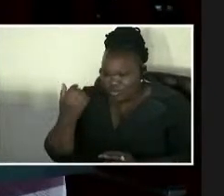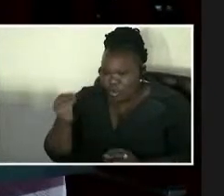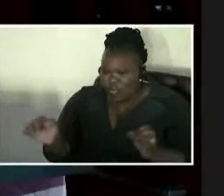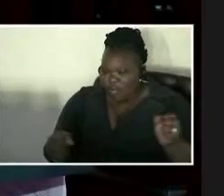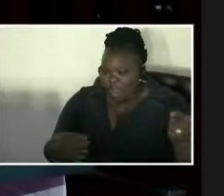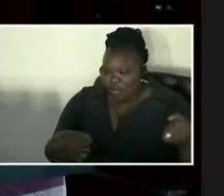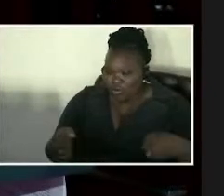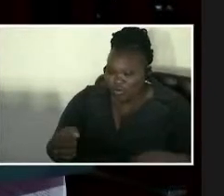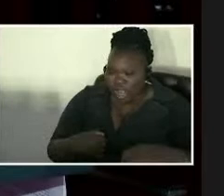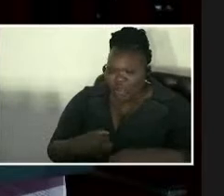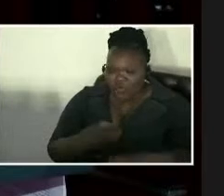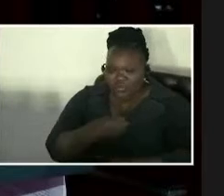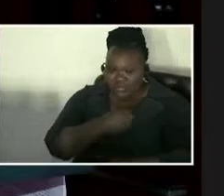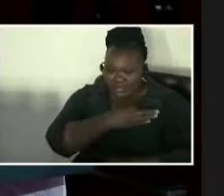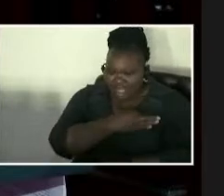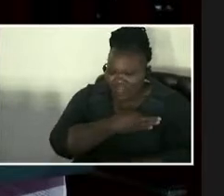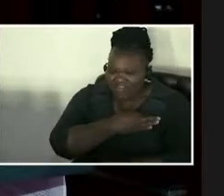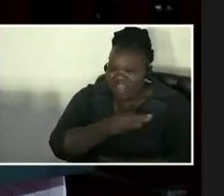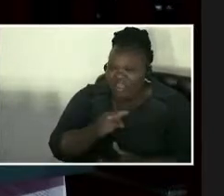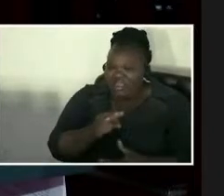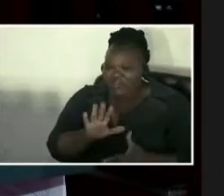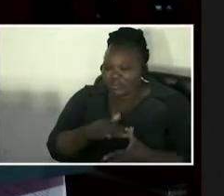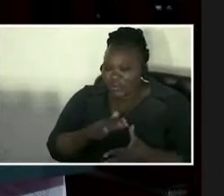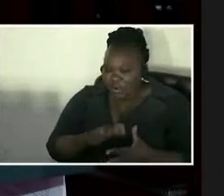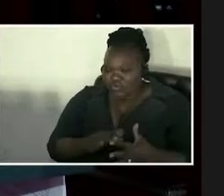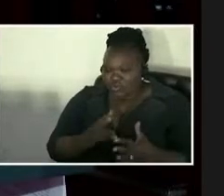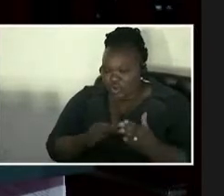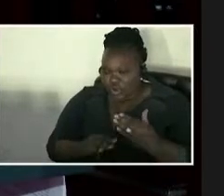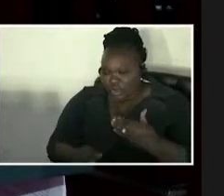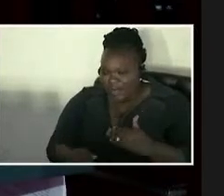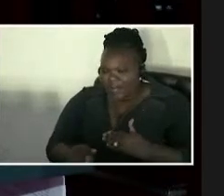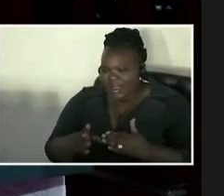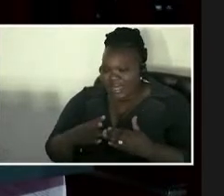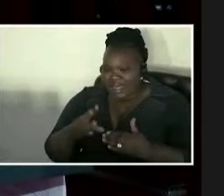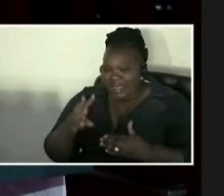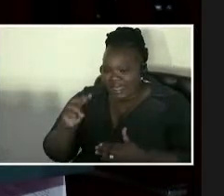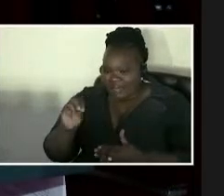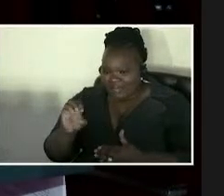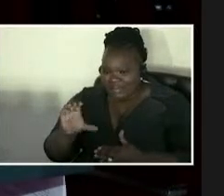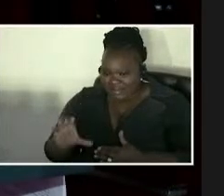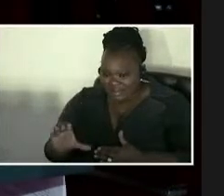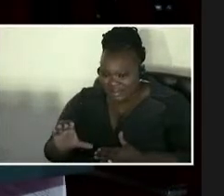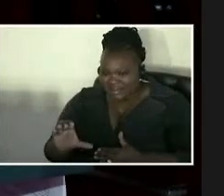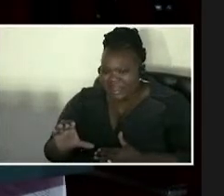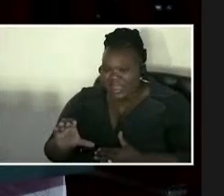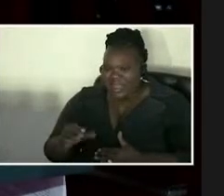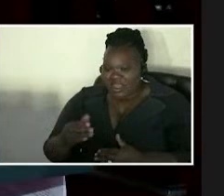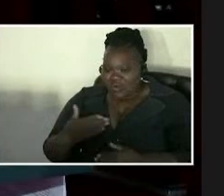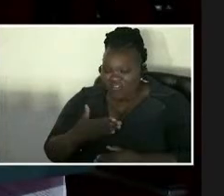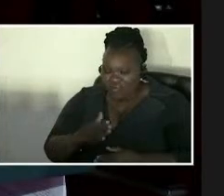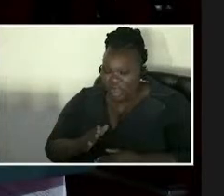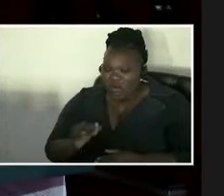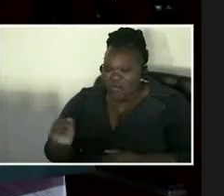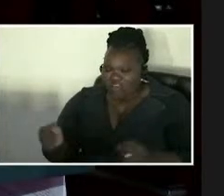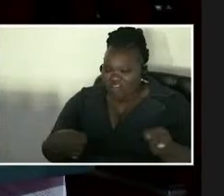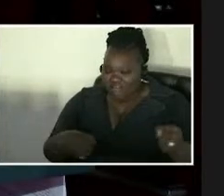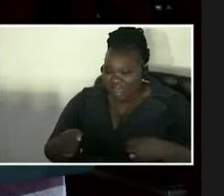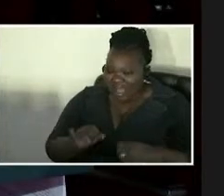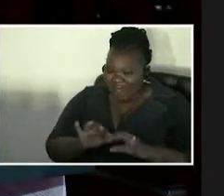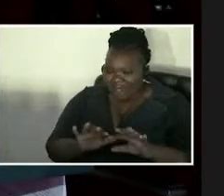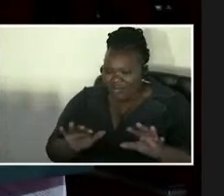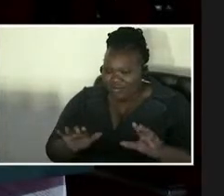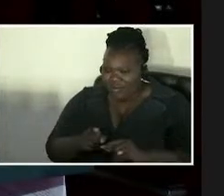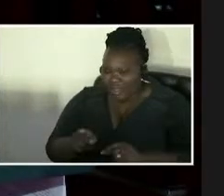for staff is due to the fact that the honorable msc might be considering quite a deployment we are aware that the